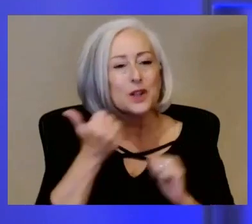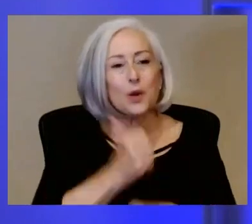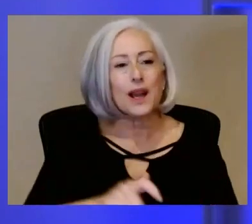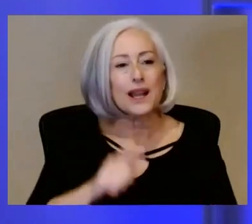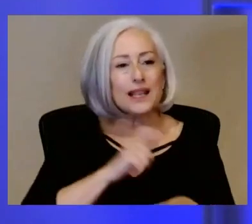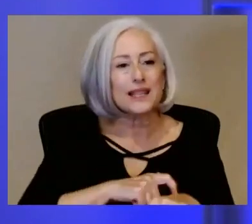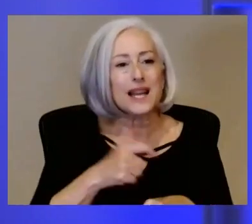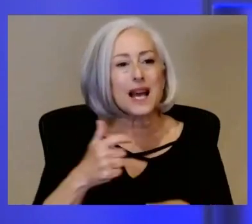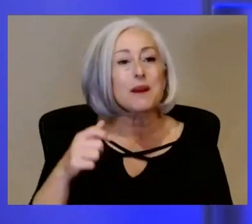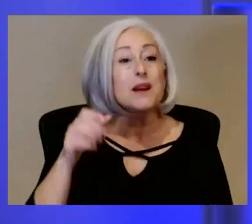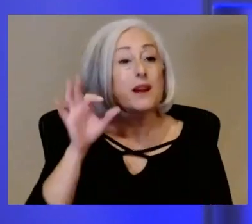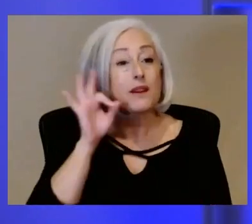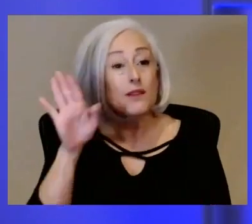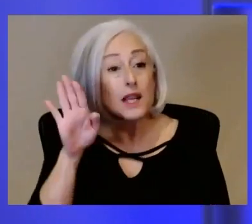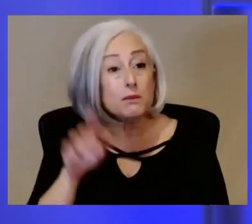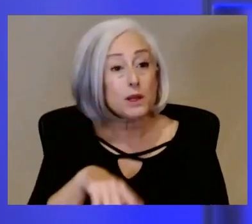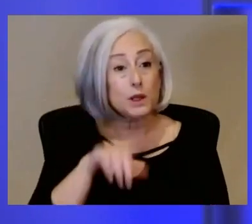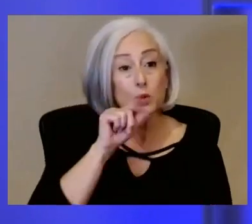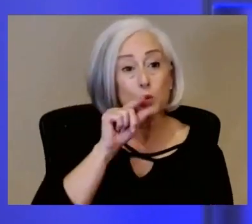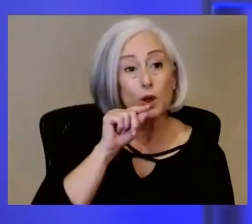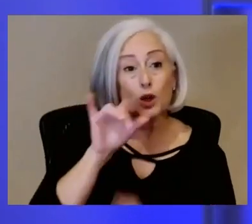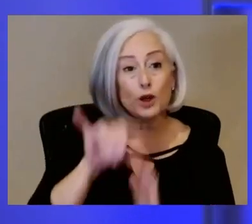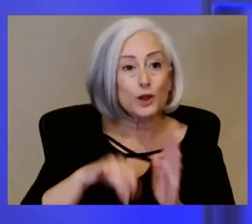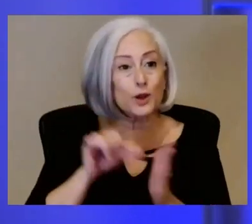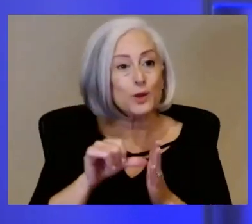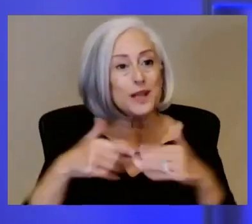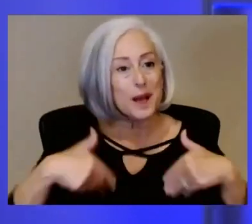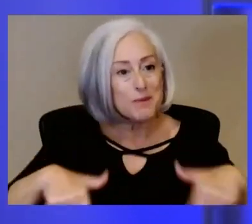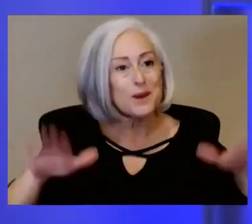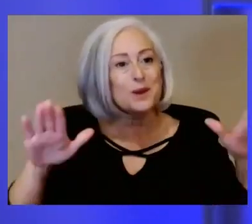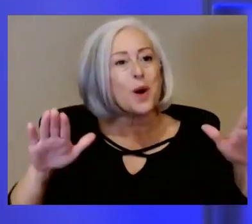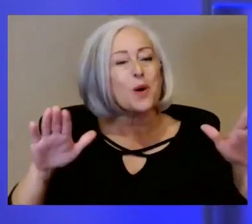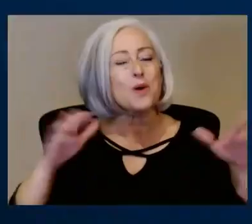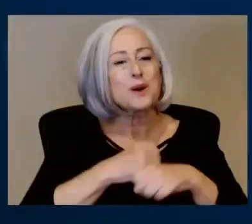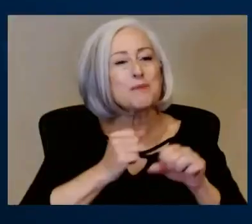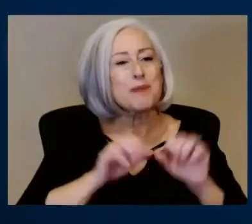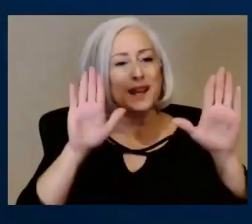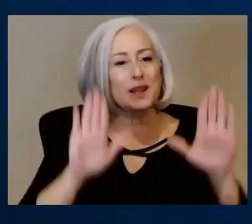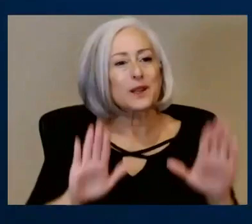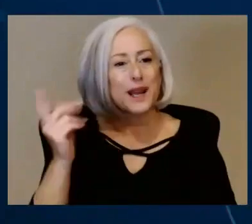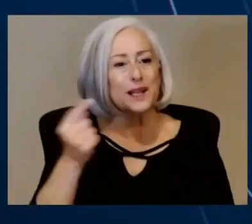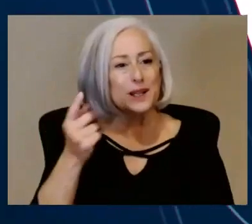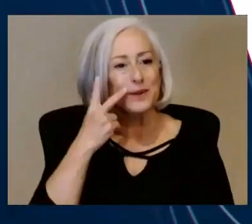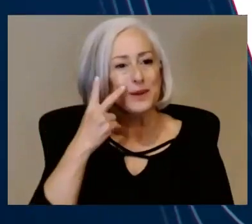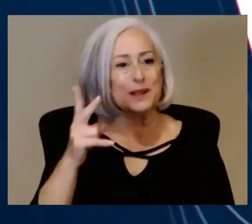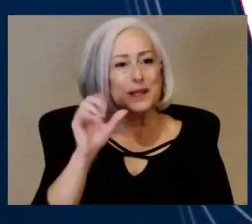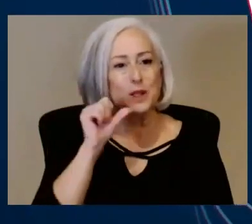Twitter, and YouTube. Go out, make it a great Tuesday. We'll see you back here tomorrow at 8.